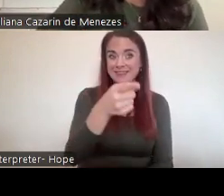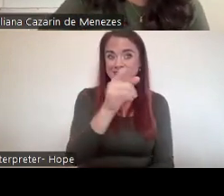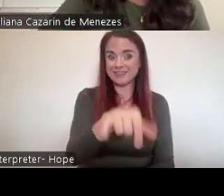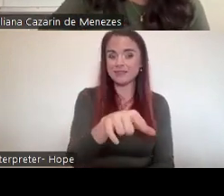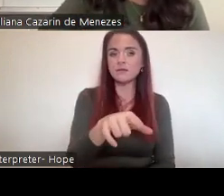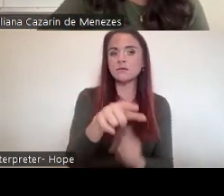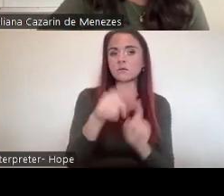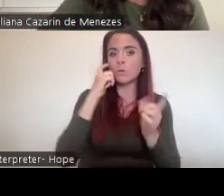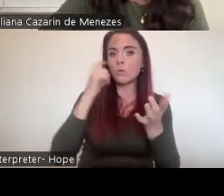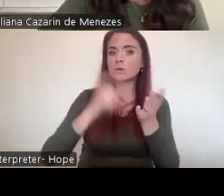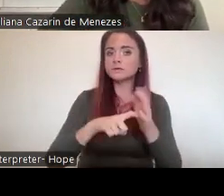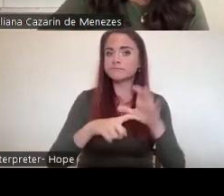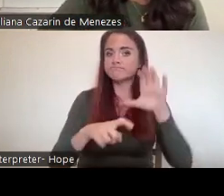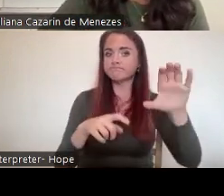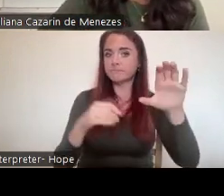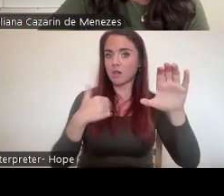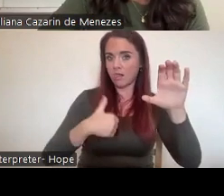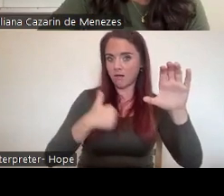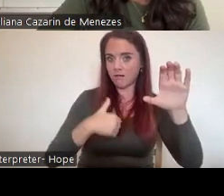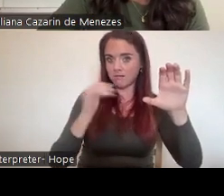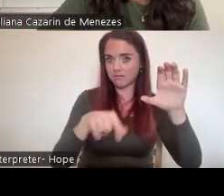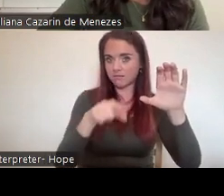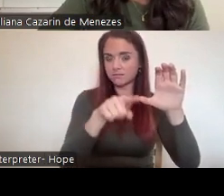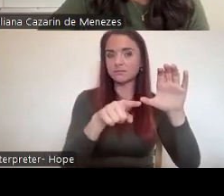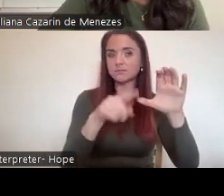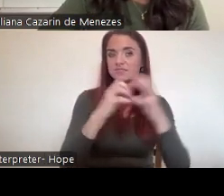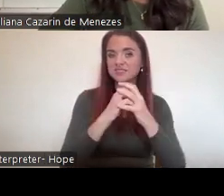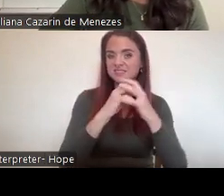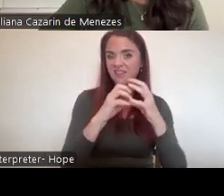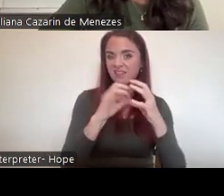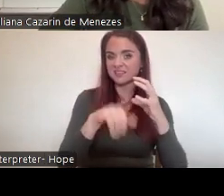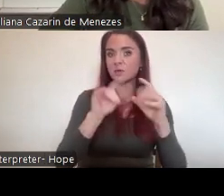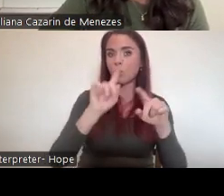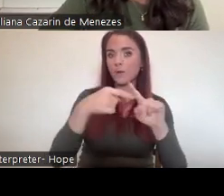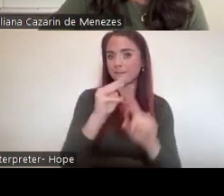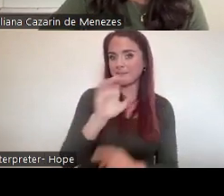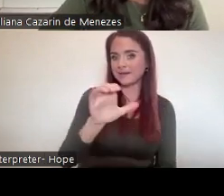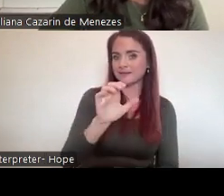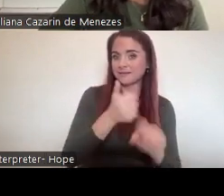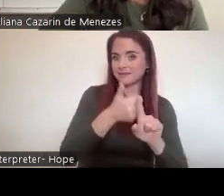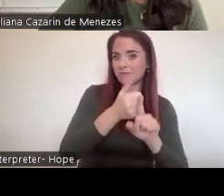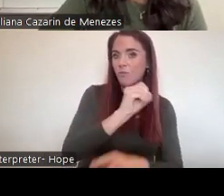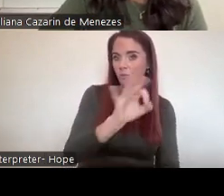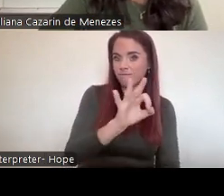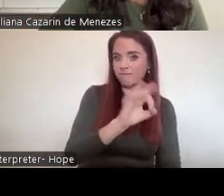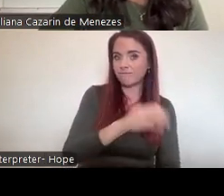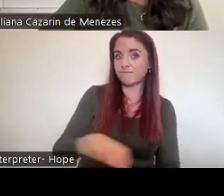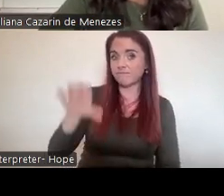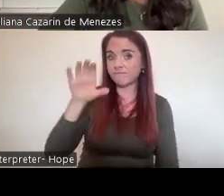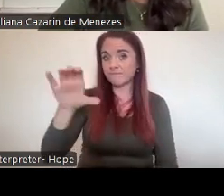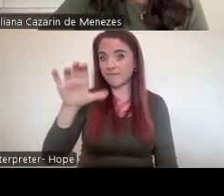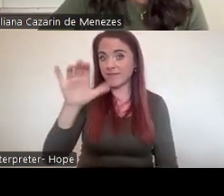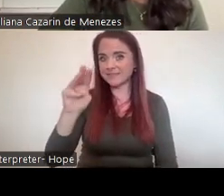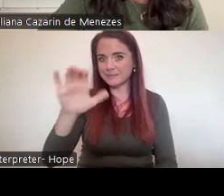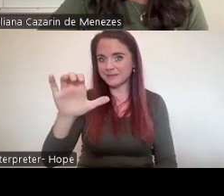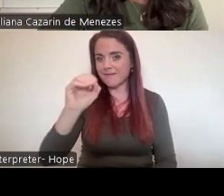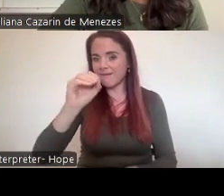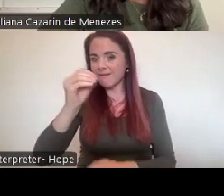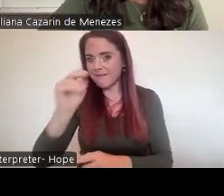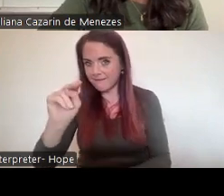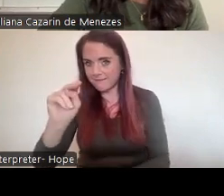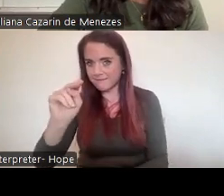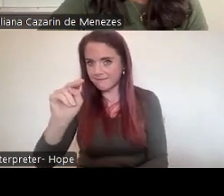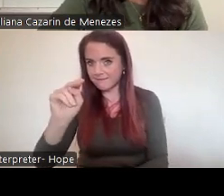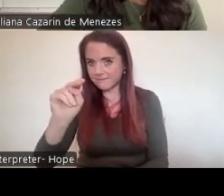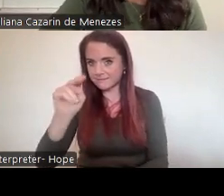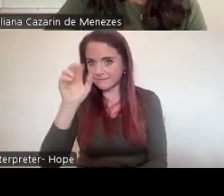here the lung cells when MIC is off, and lung cells when MIC is on. And